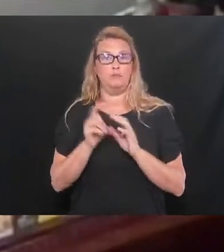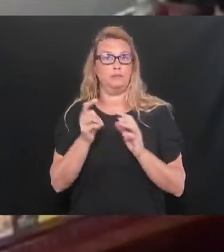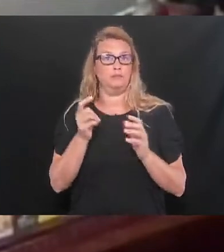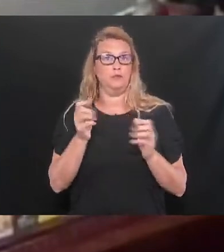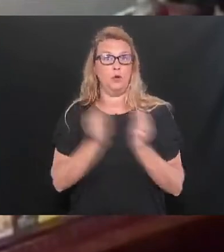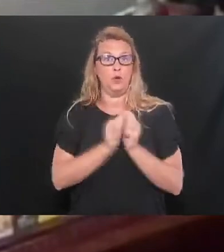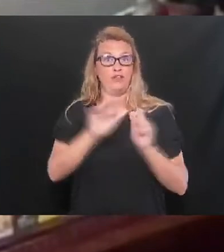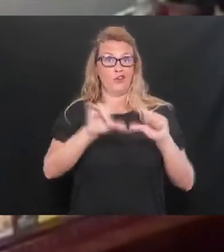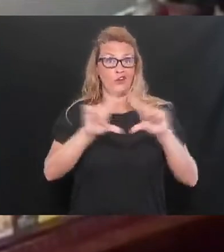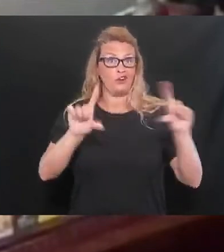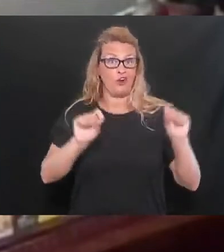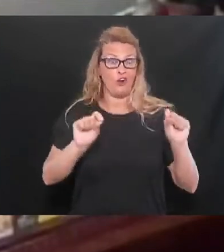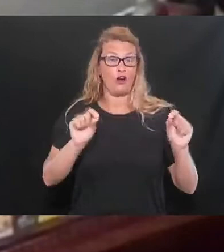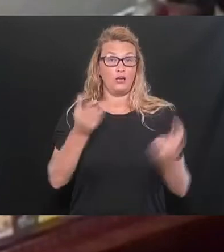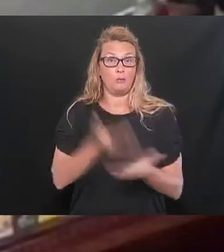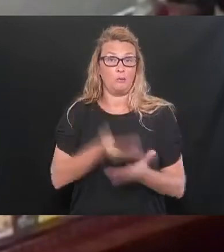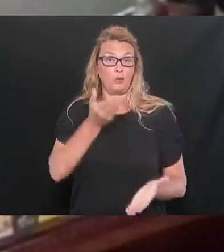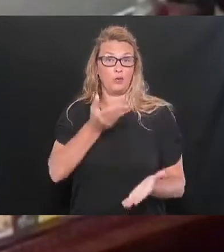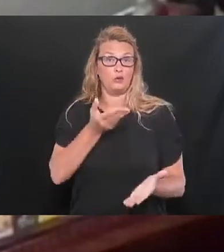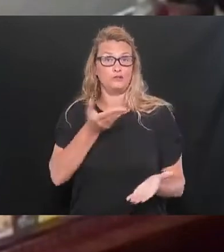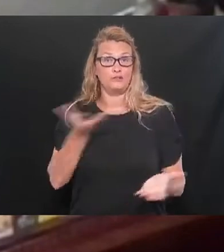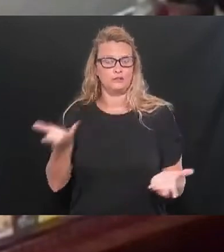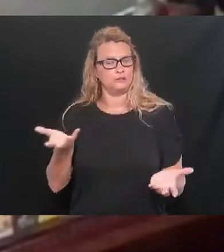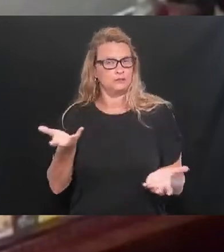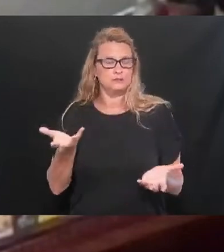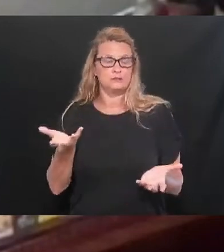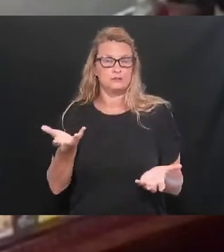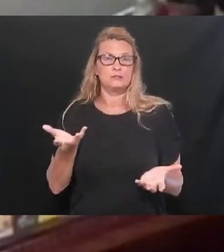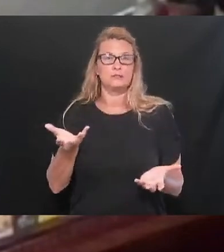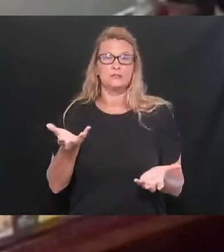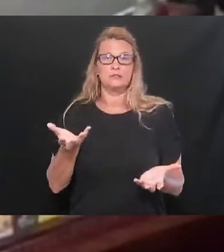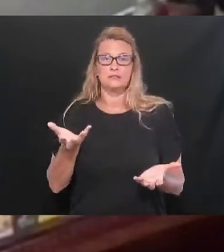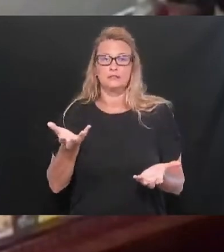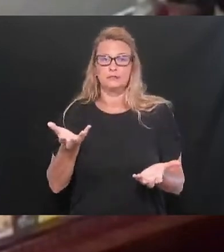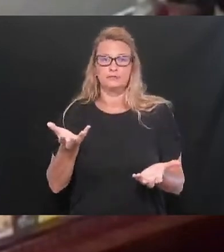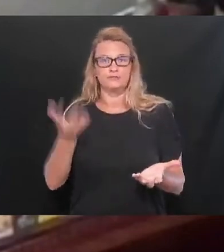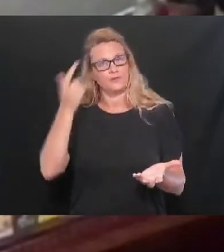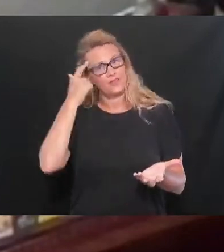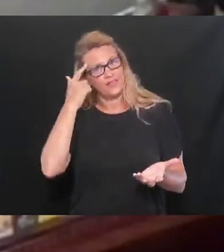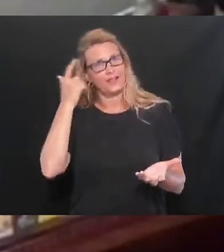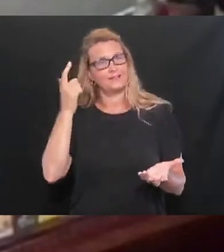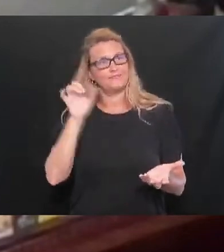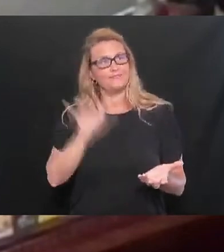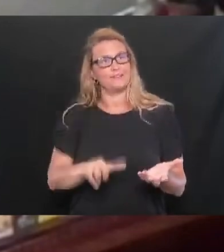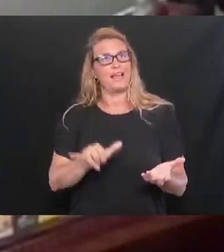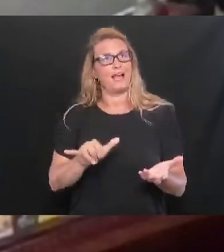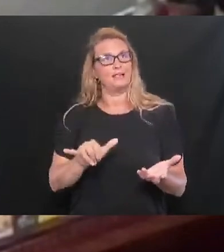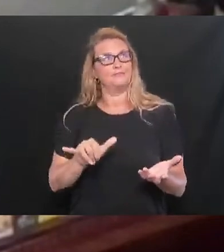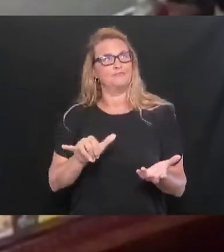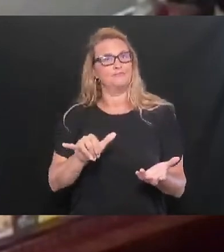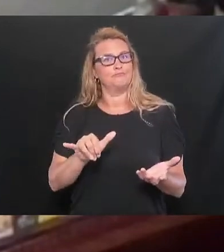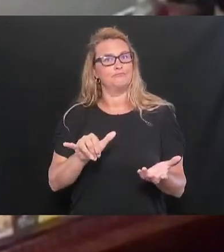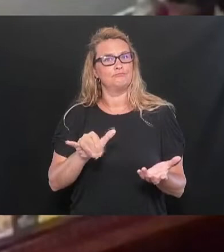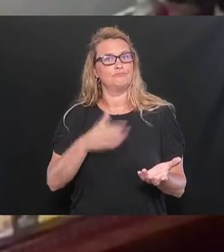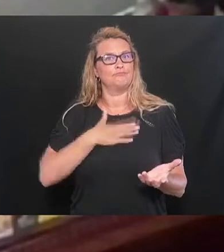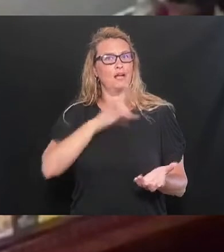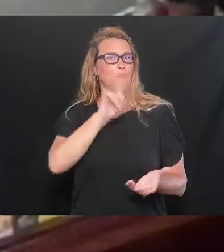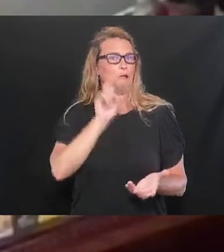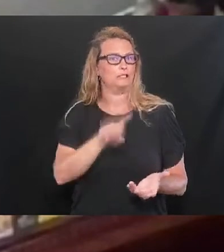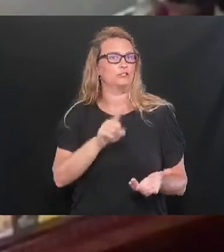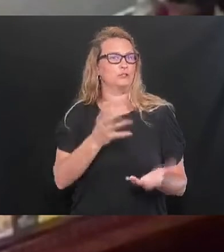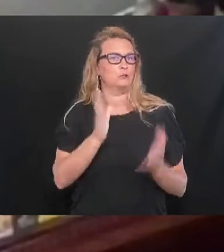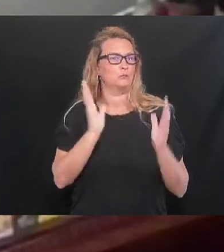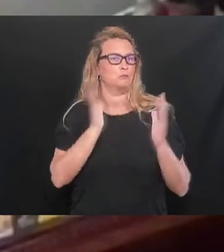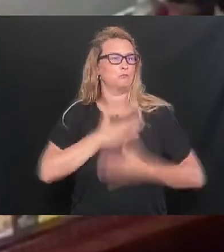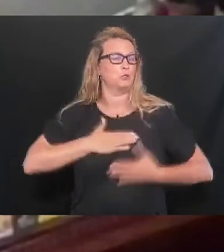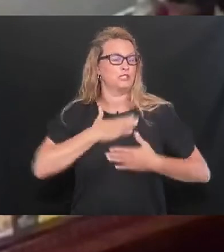with your card to prove you were vaccinated 8 months ago? I think that kind of covers it. I'd appreciate some